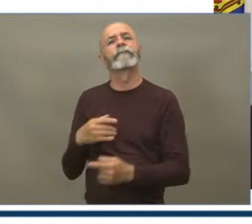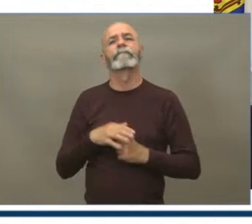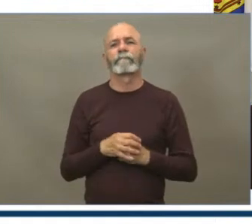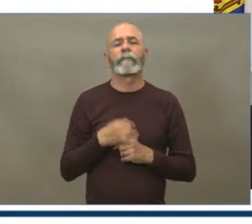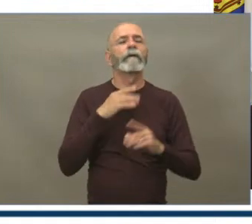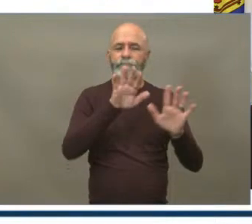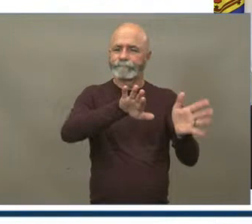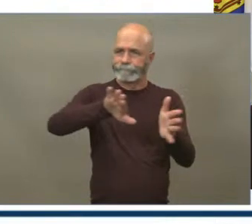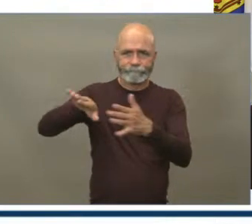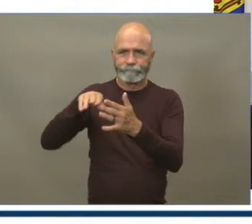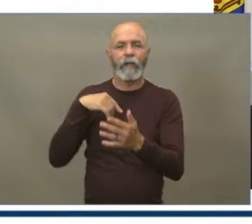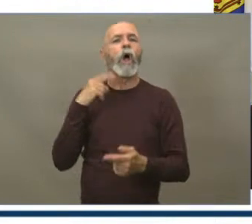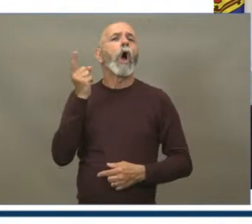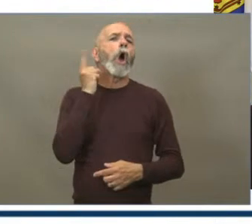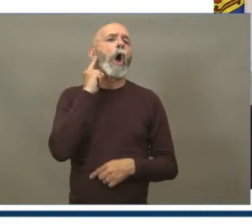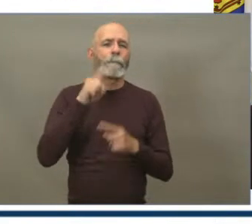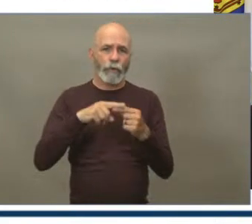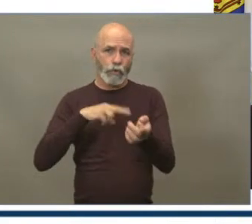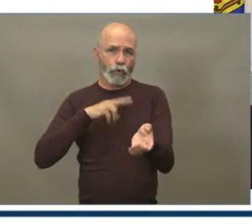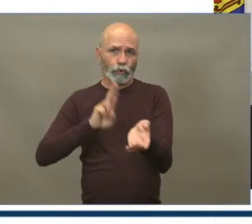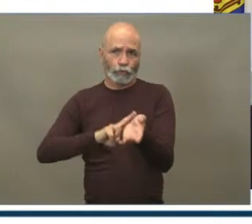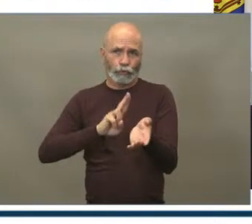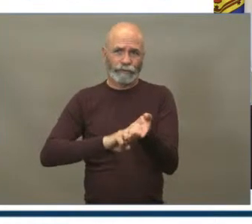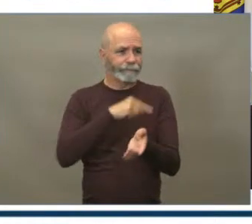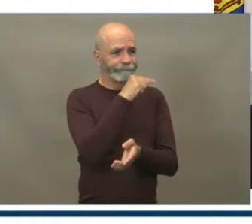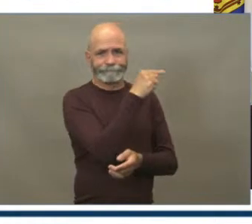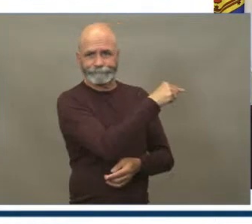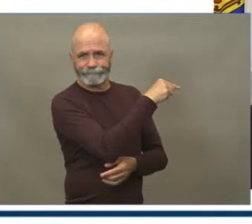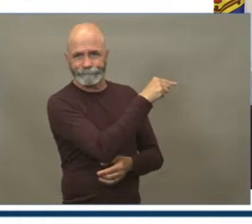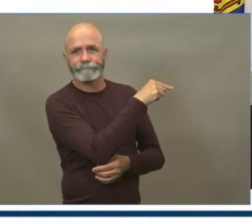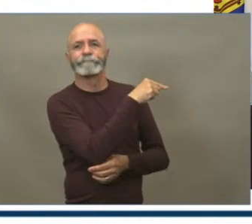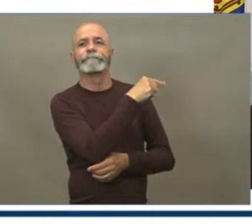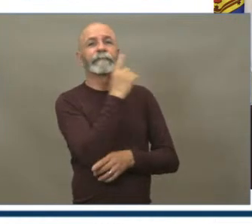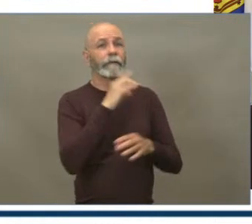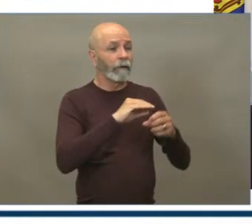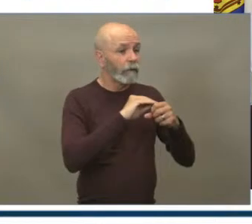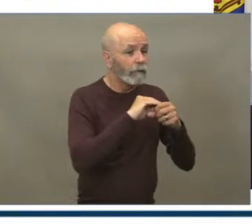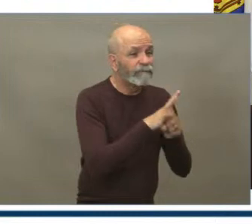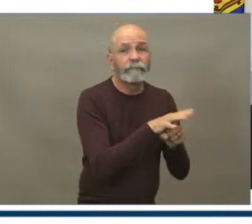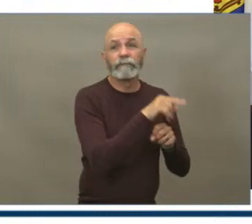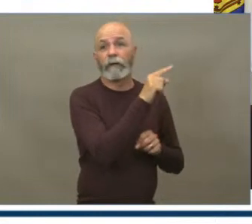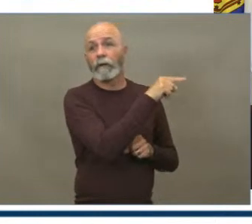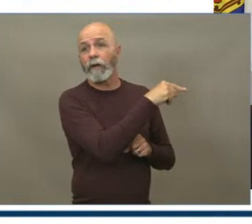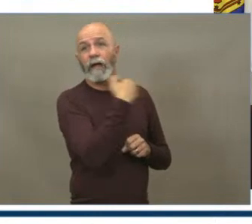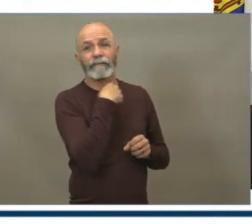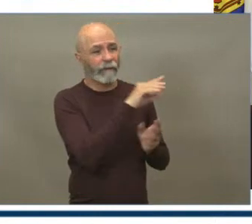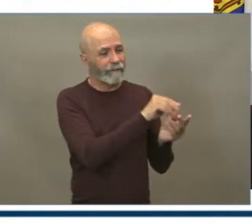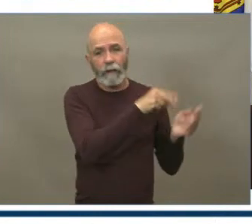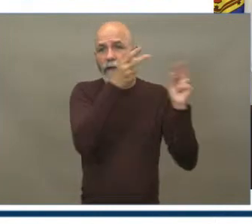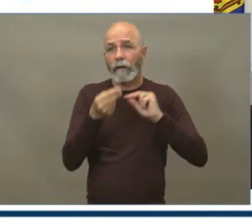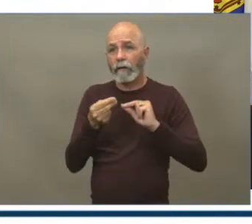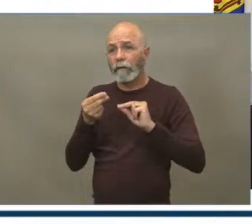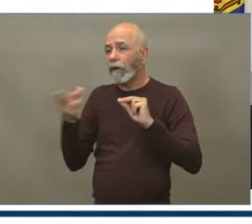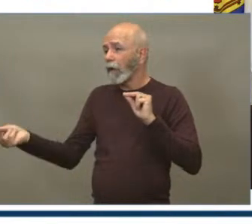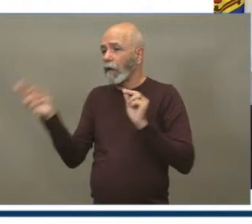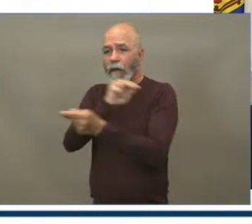float on short notice to COVID-positive units. And some of these nurses who are being asked to float to these units